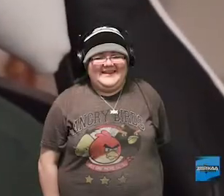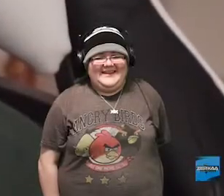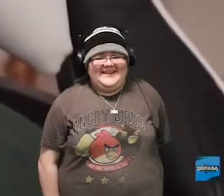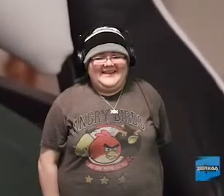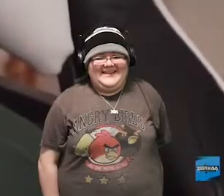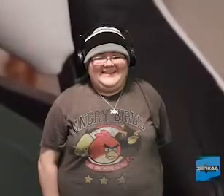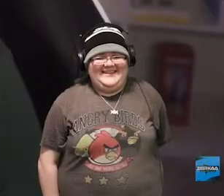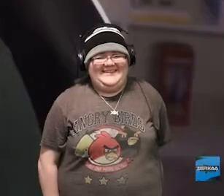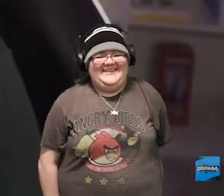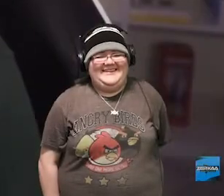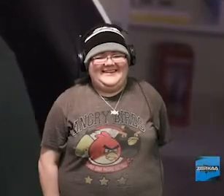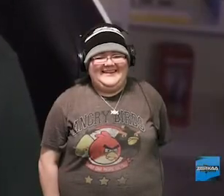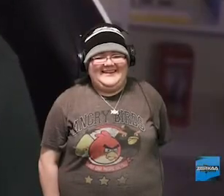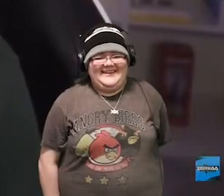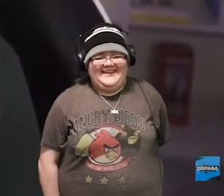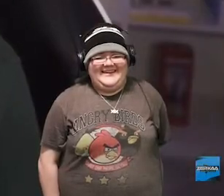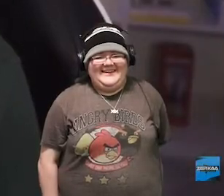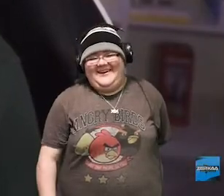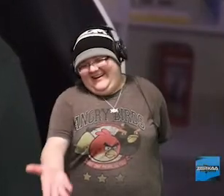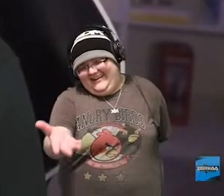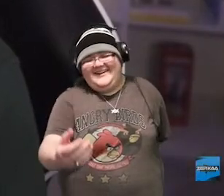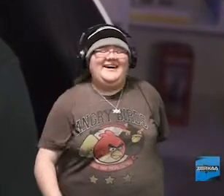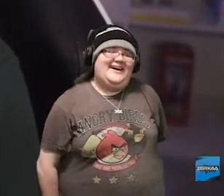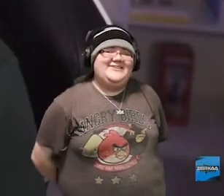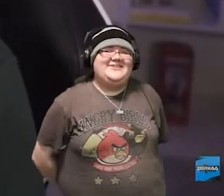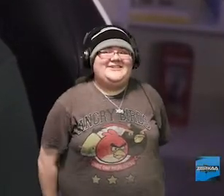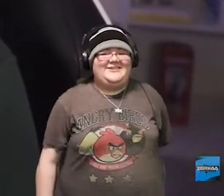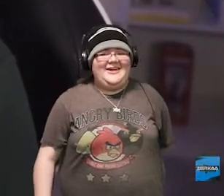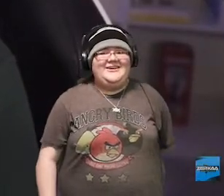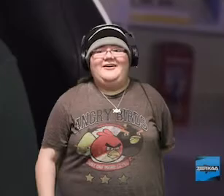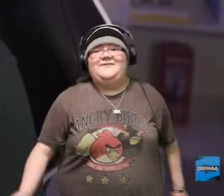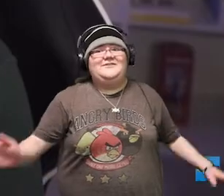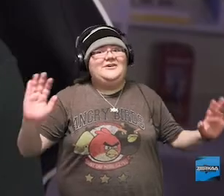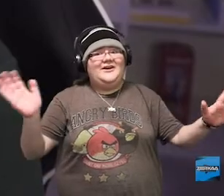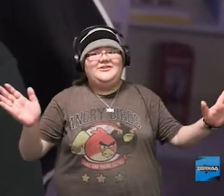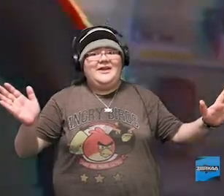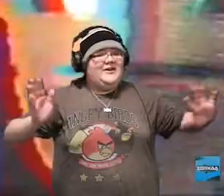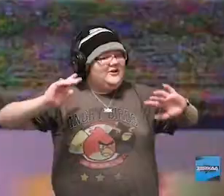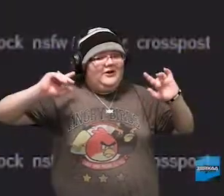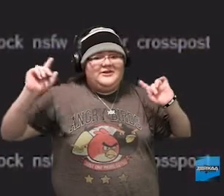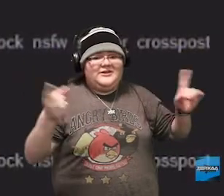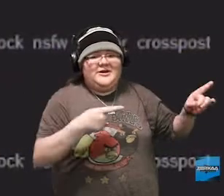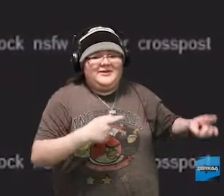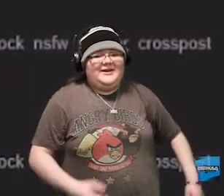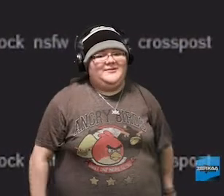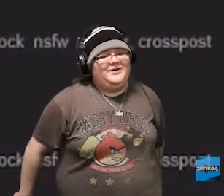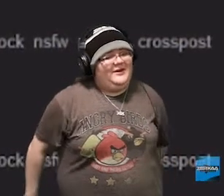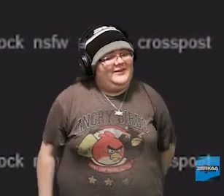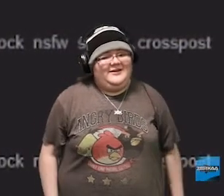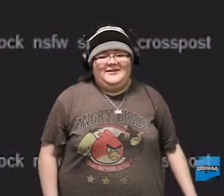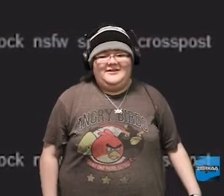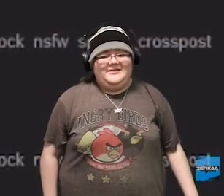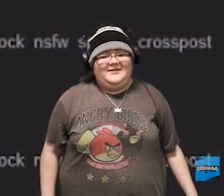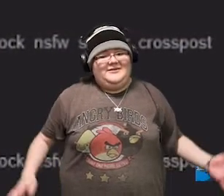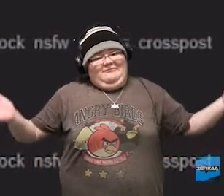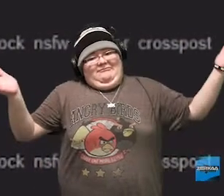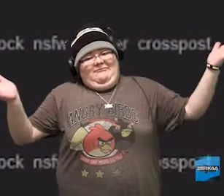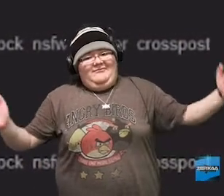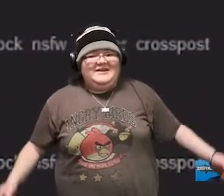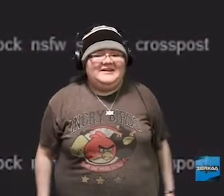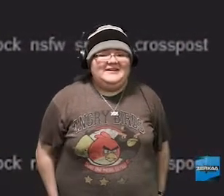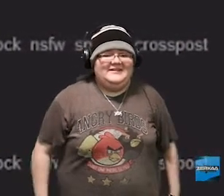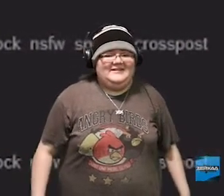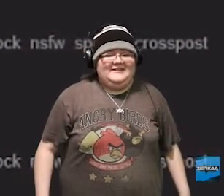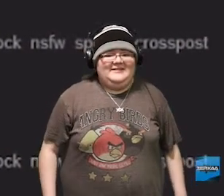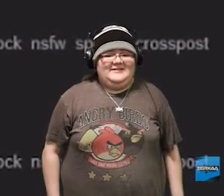I just dropped a meatball on the floor. Anyone out there want to make a Zerkaa Thursdays intro? I was just going to say, yo, one. If you know how to do that, go to go the subreddit. To put it on month there. There's actually some